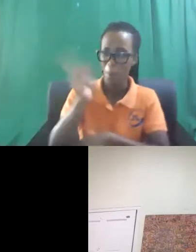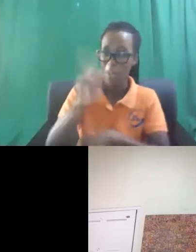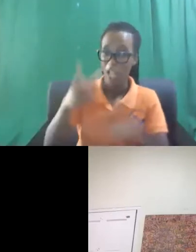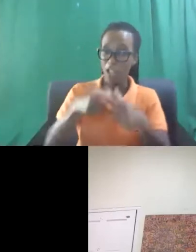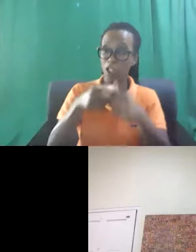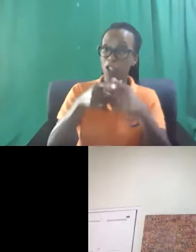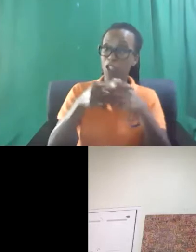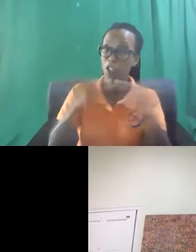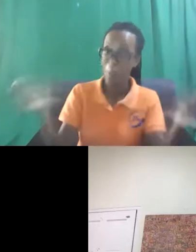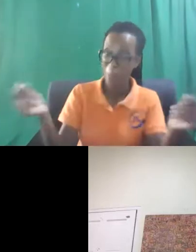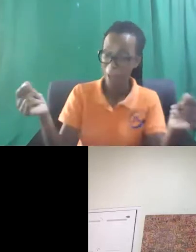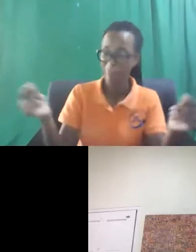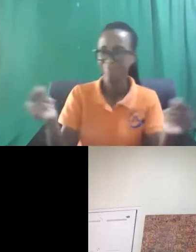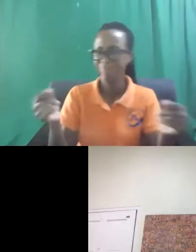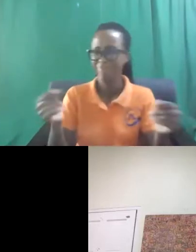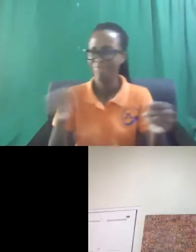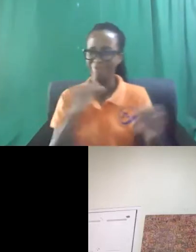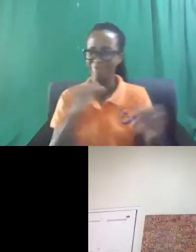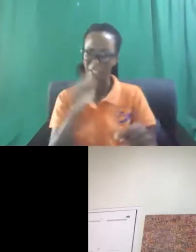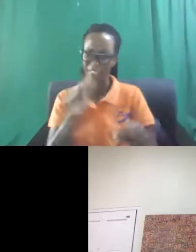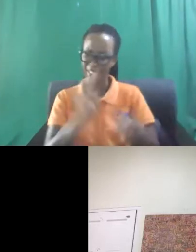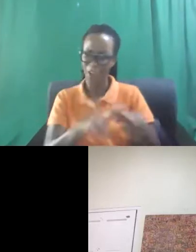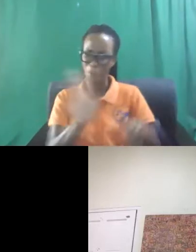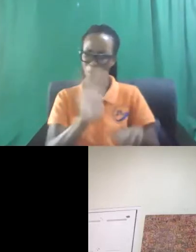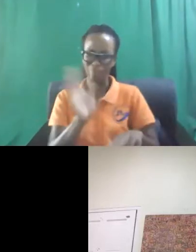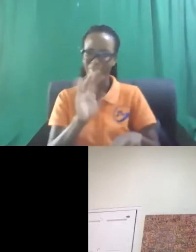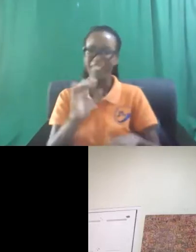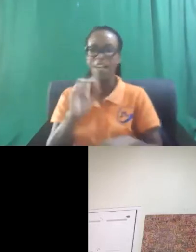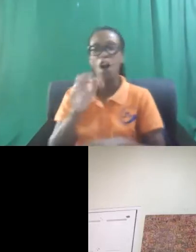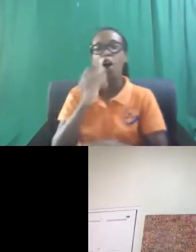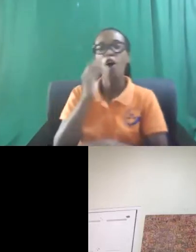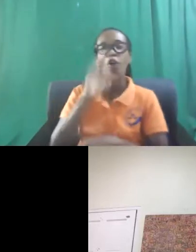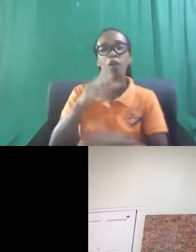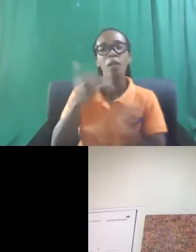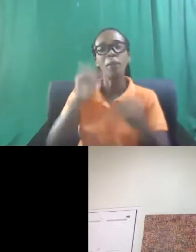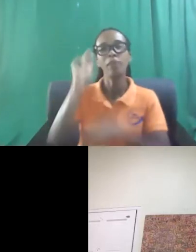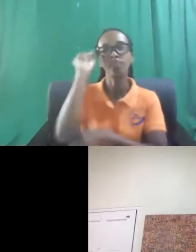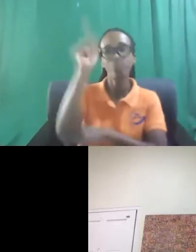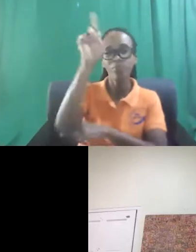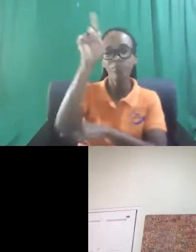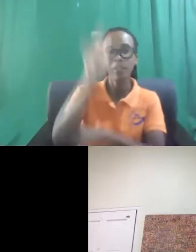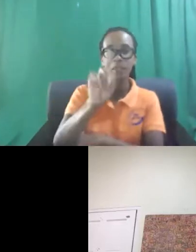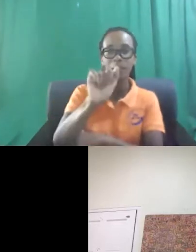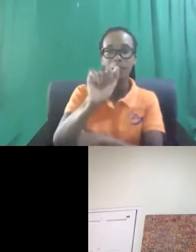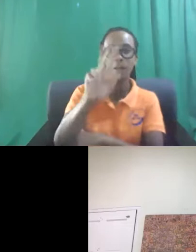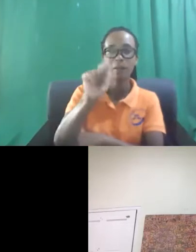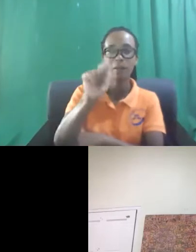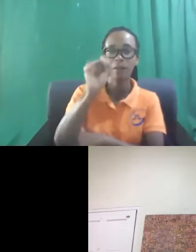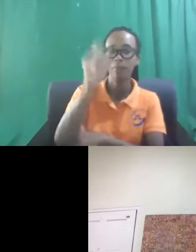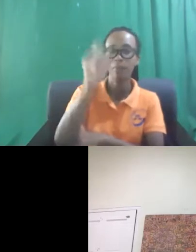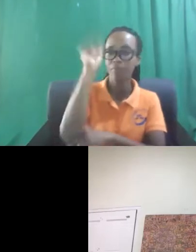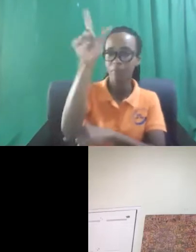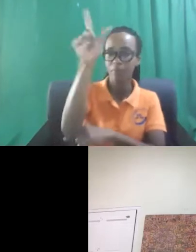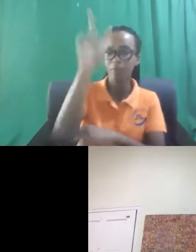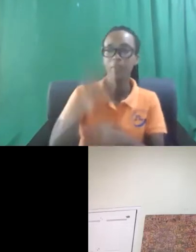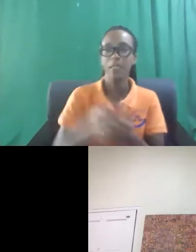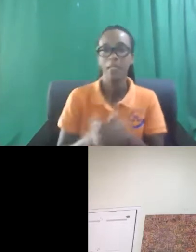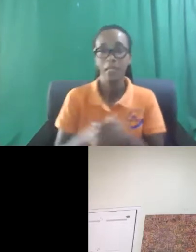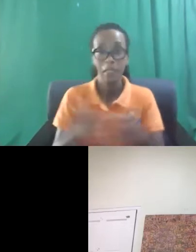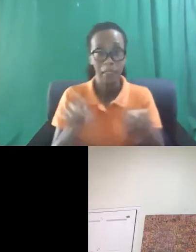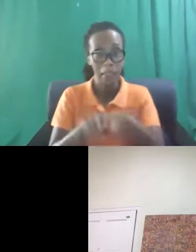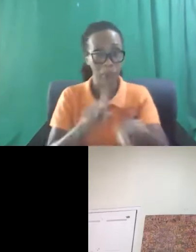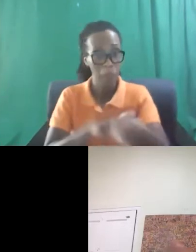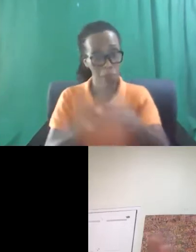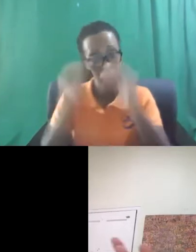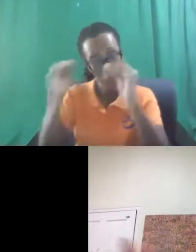Actually, I wasn't sitting, I was playing darts. Okay. And at the time I was teaching English in Japan.